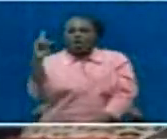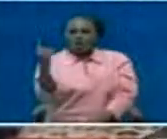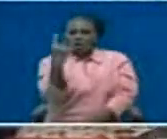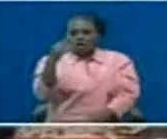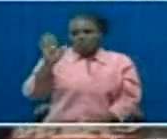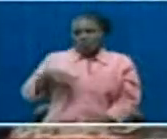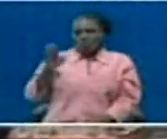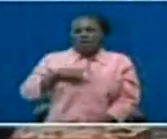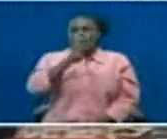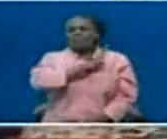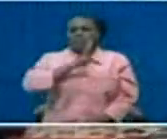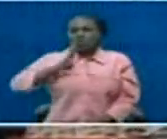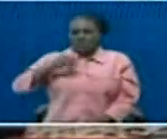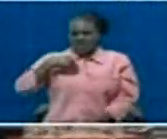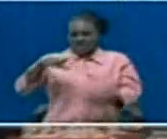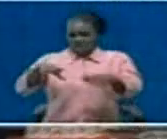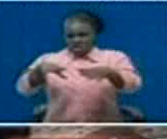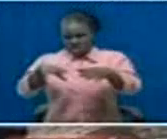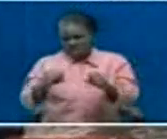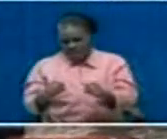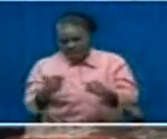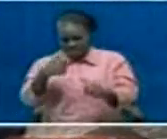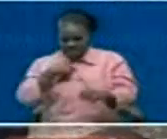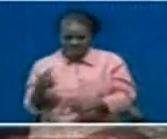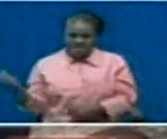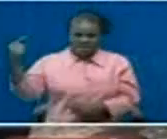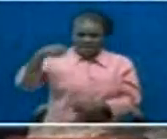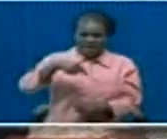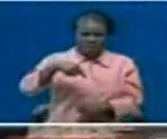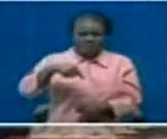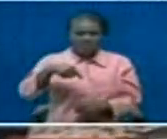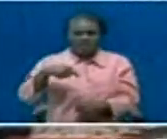board, and I was their chairman. And I would come with my suit,